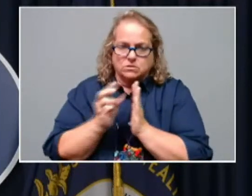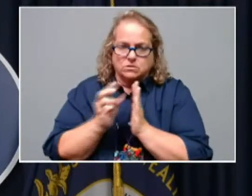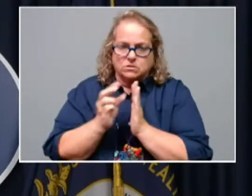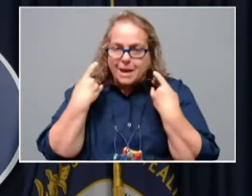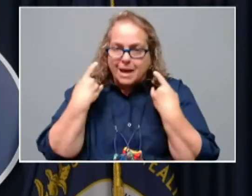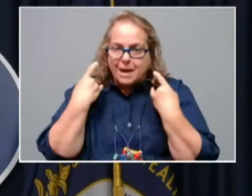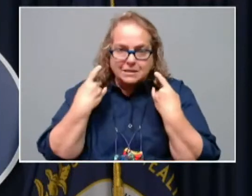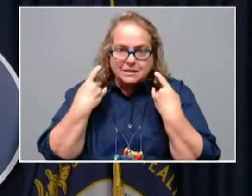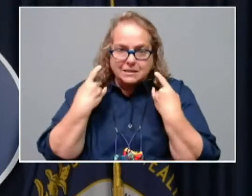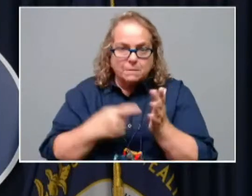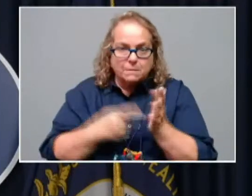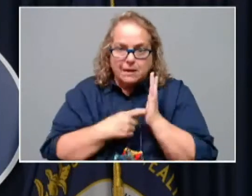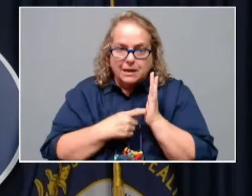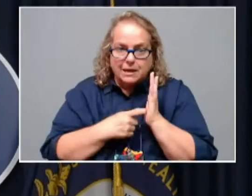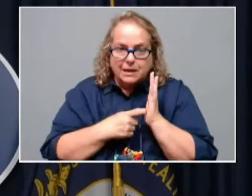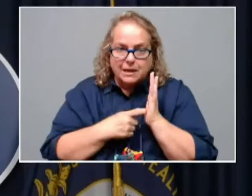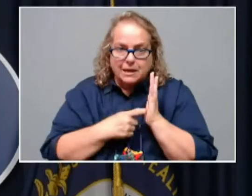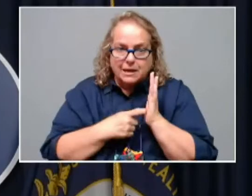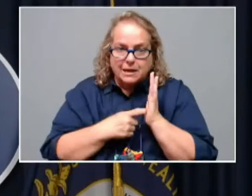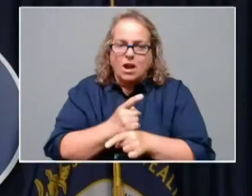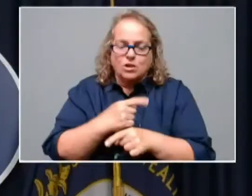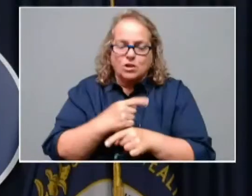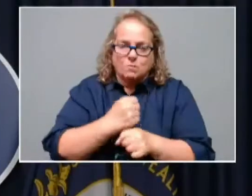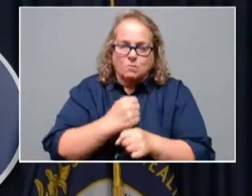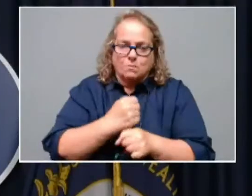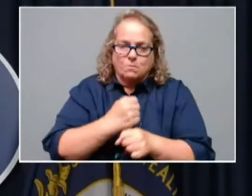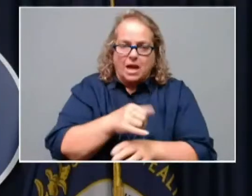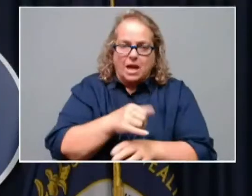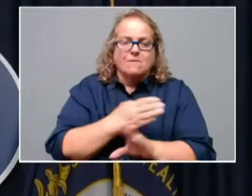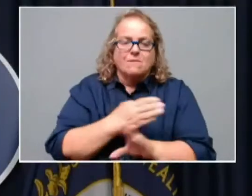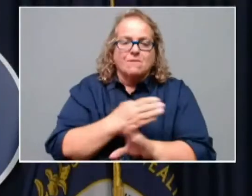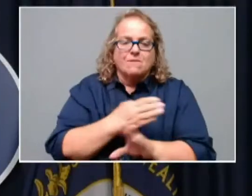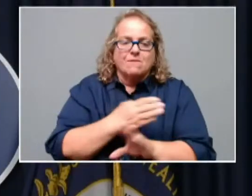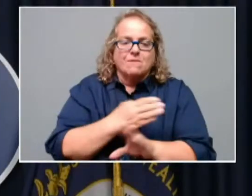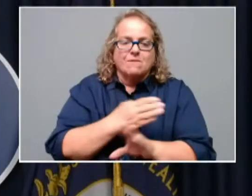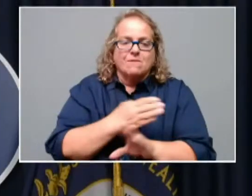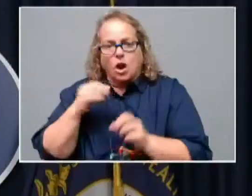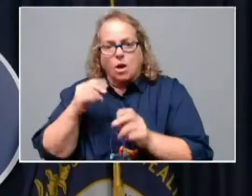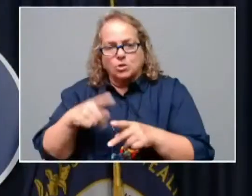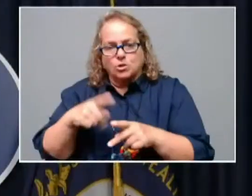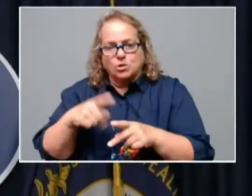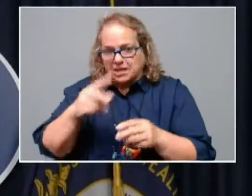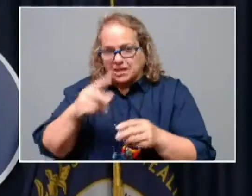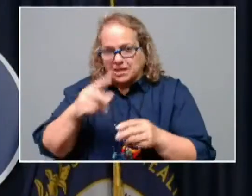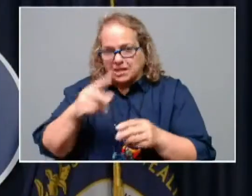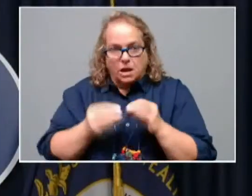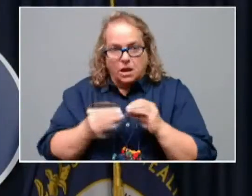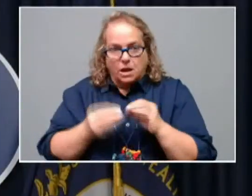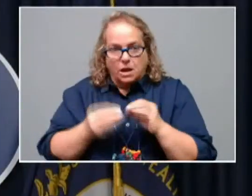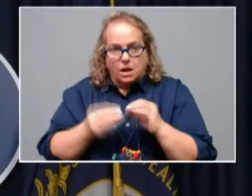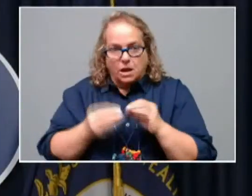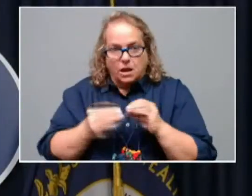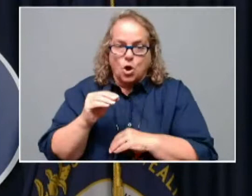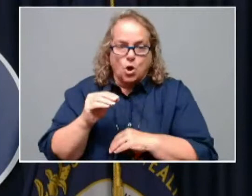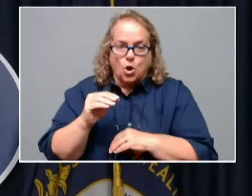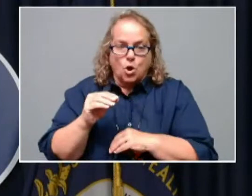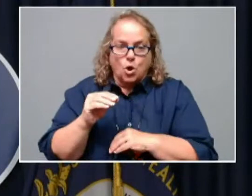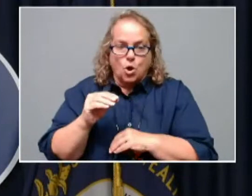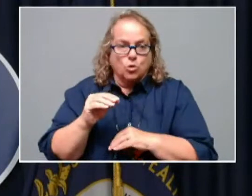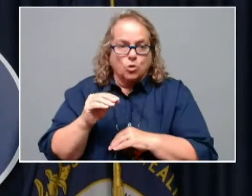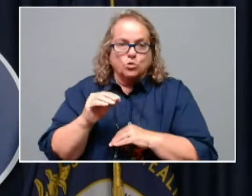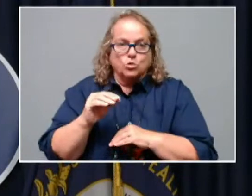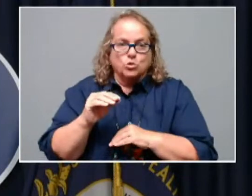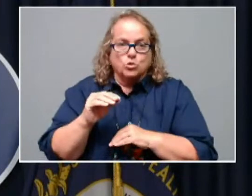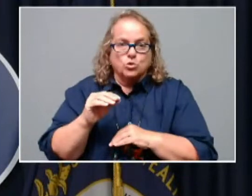right to make that before everybody gets to see the numbers. So there hadn't been any